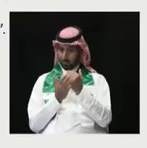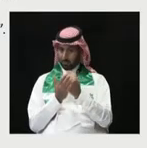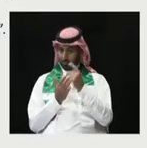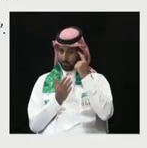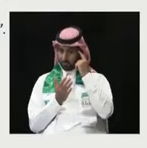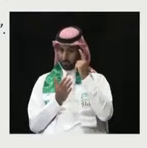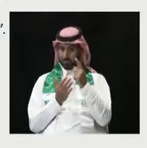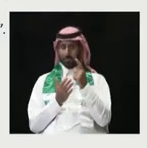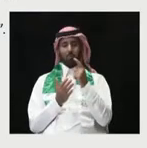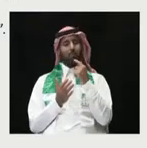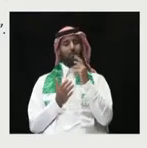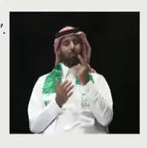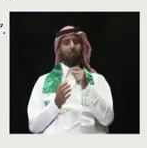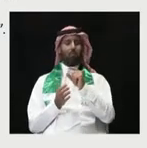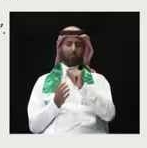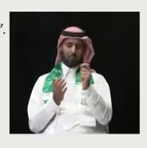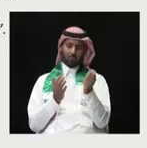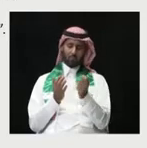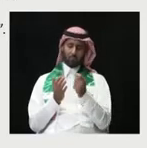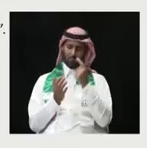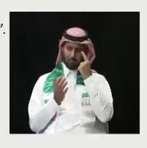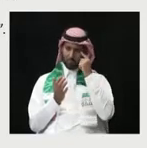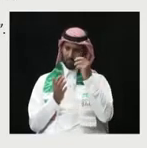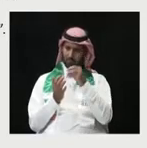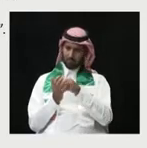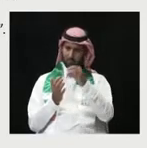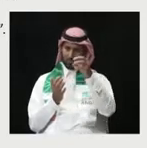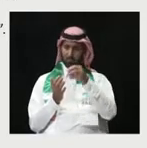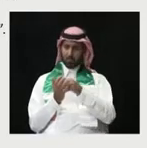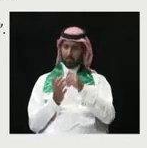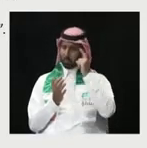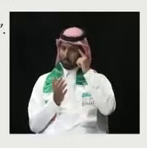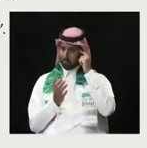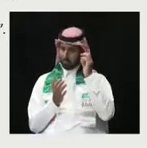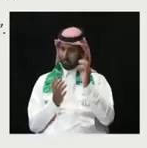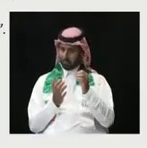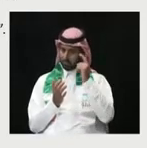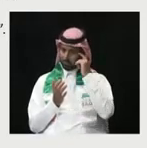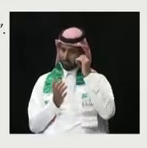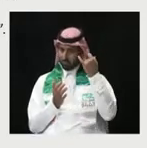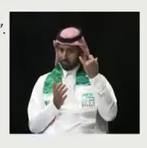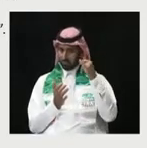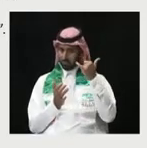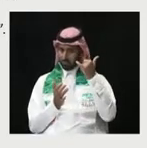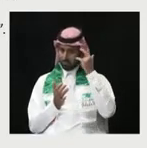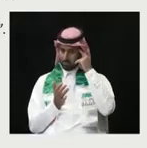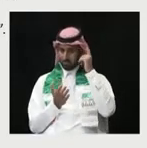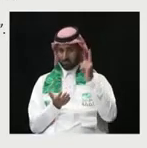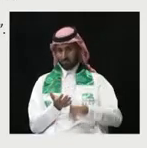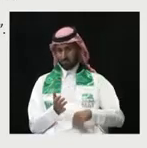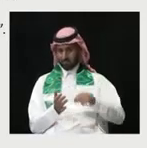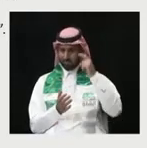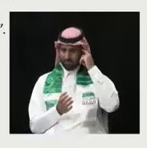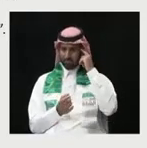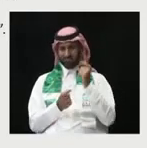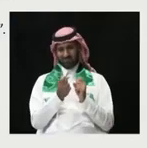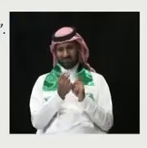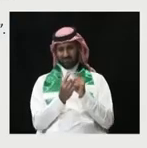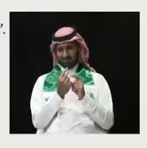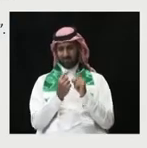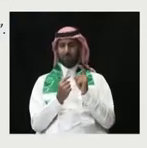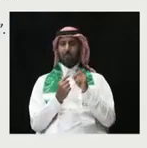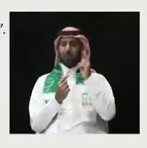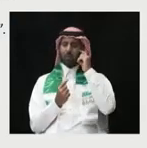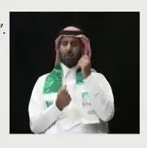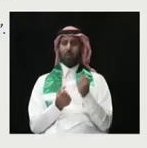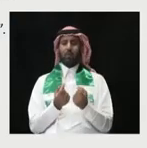while you're listening, make notes in the chart about the important facts and challenges the